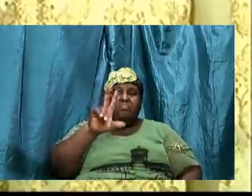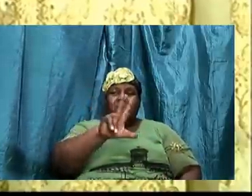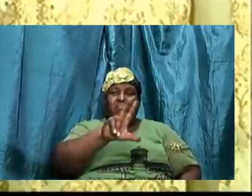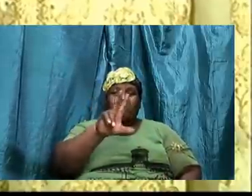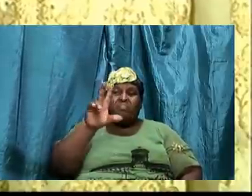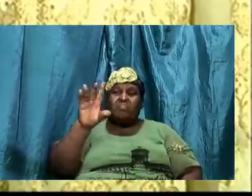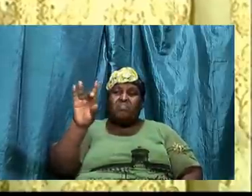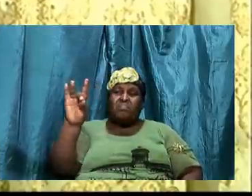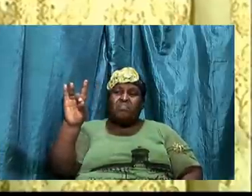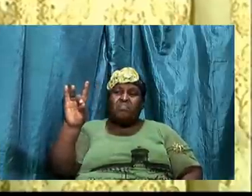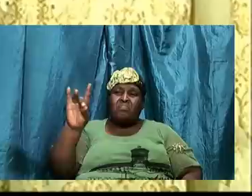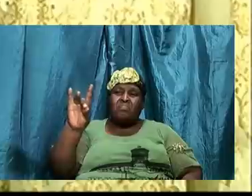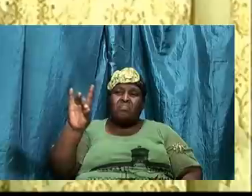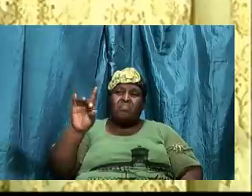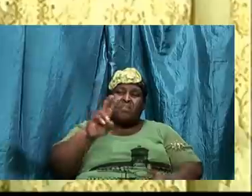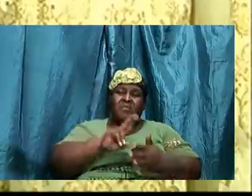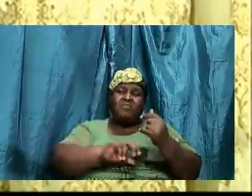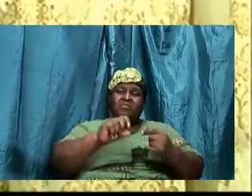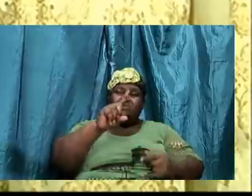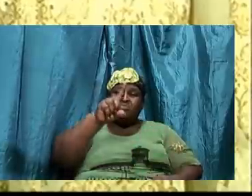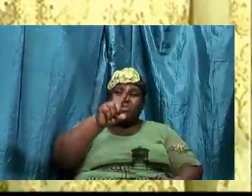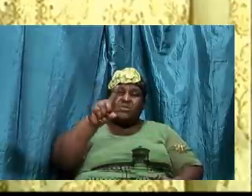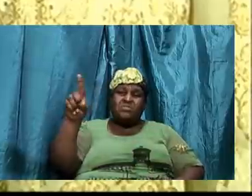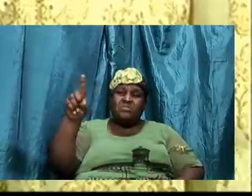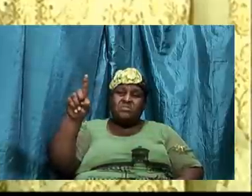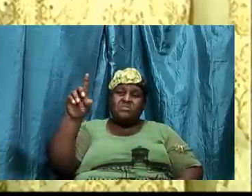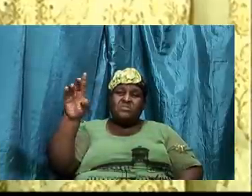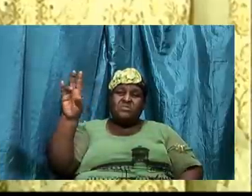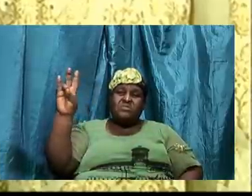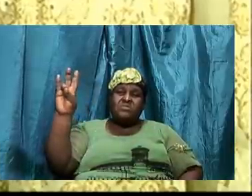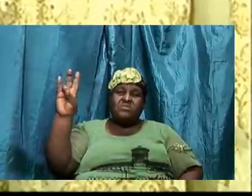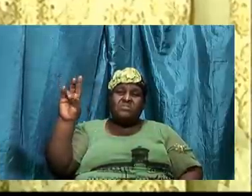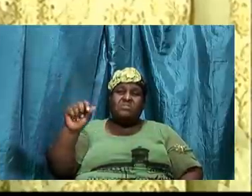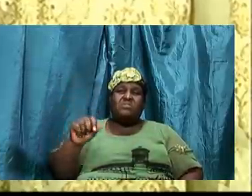1 through to 7.